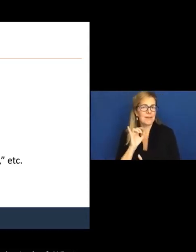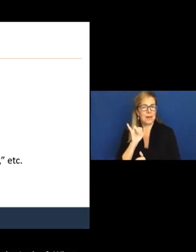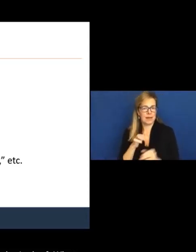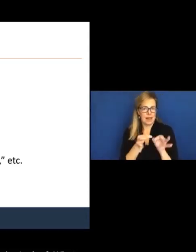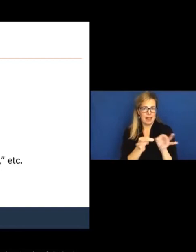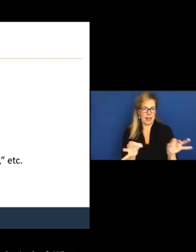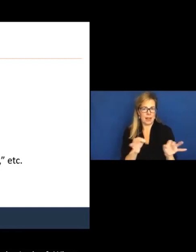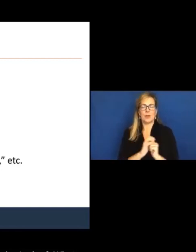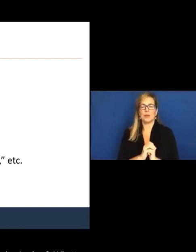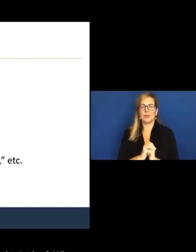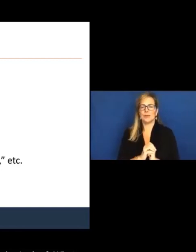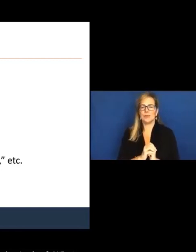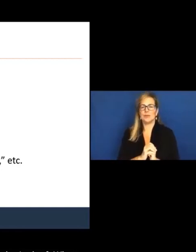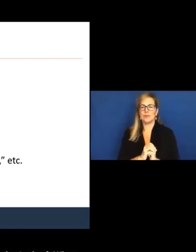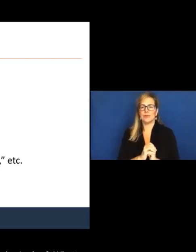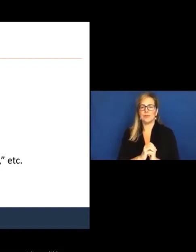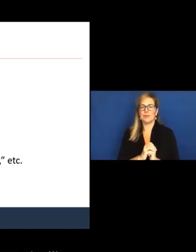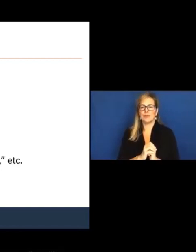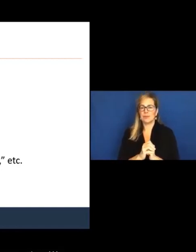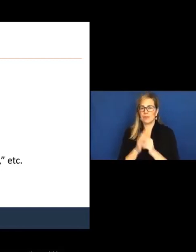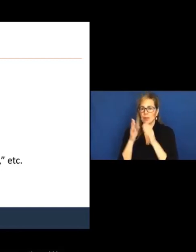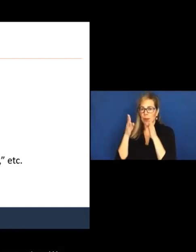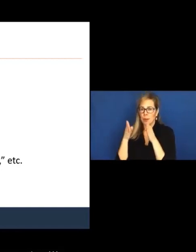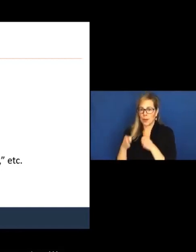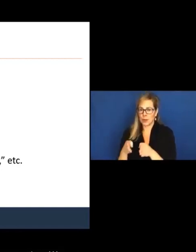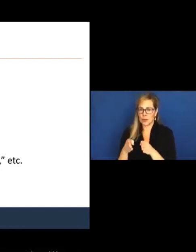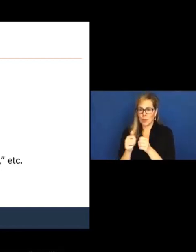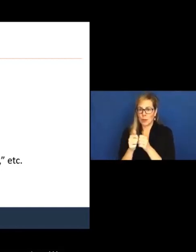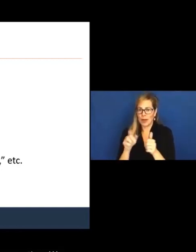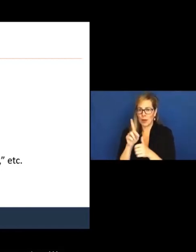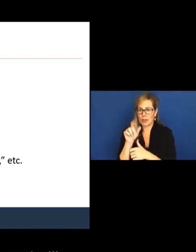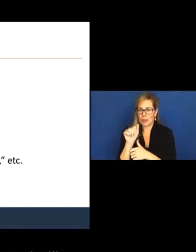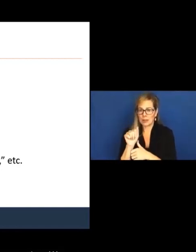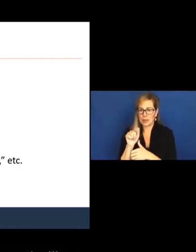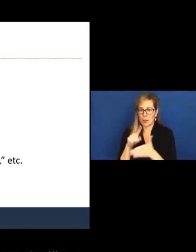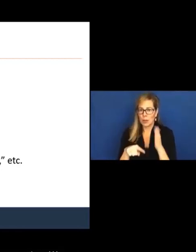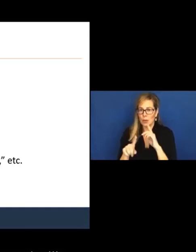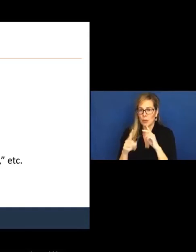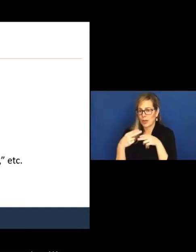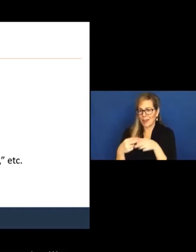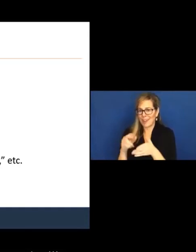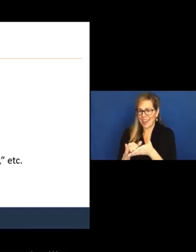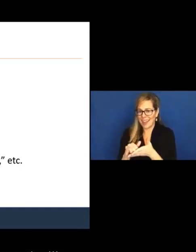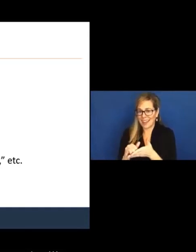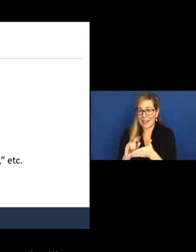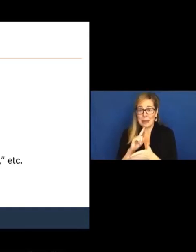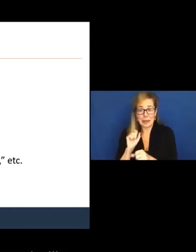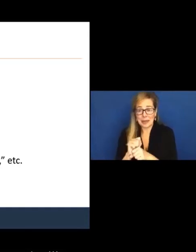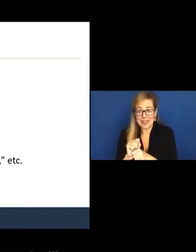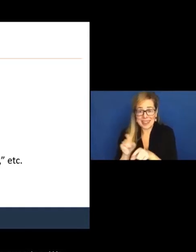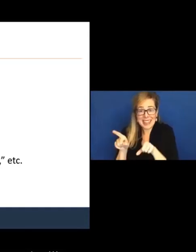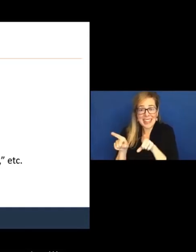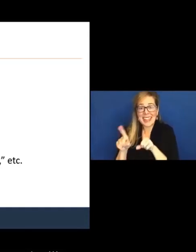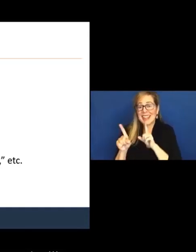What do we call people without disabilities? Well, the answer is actually in the question.